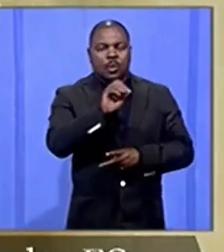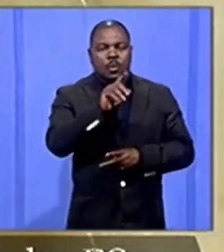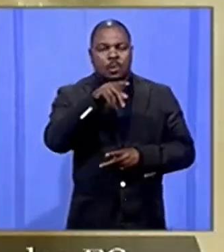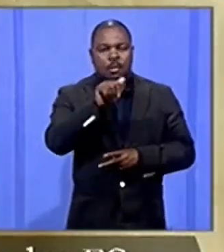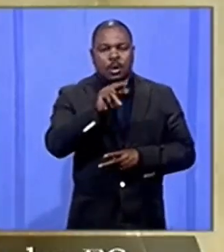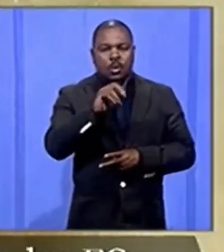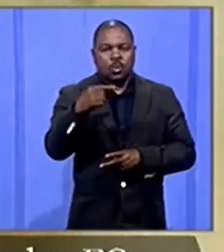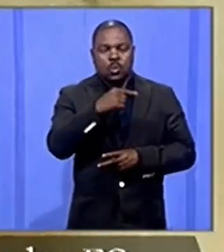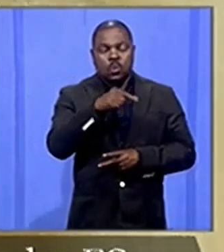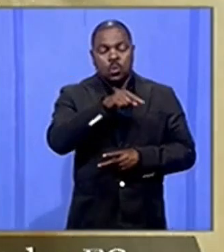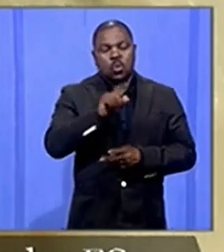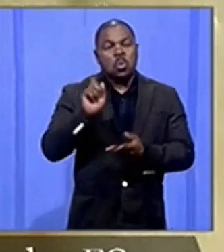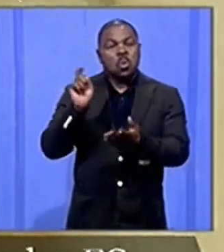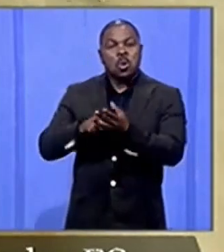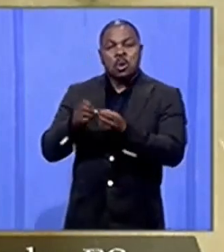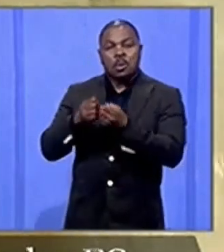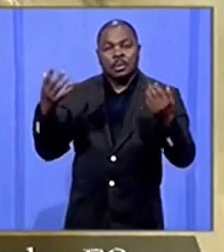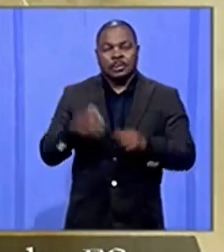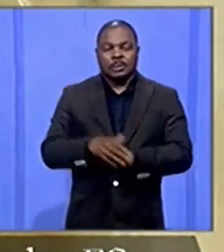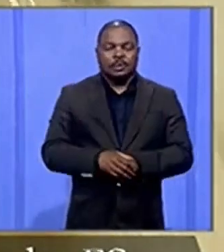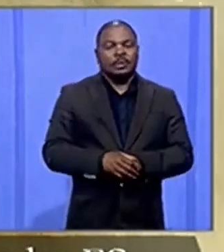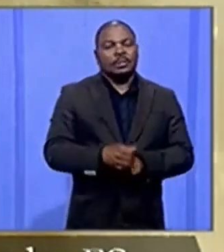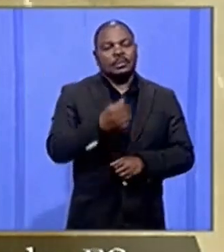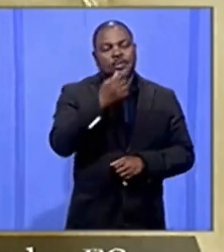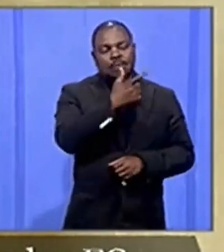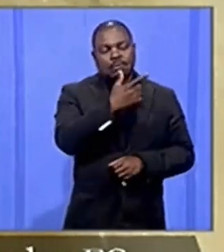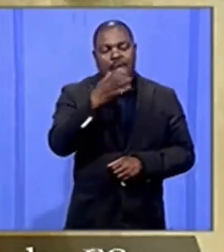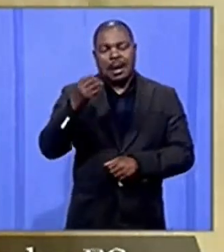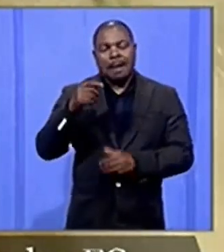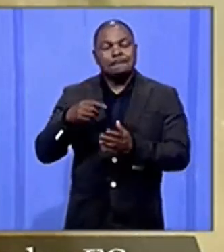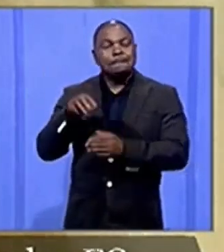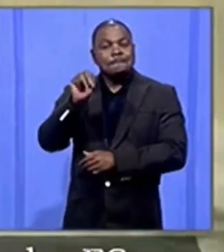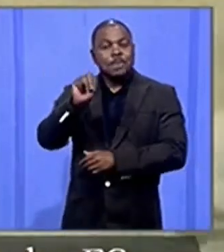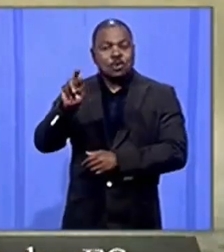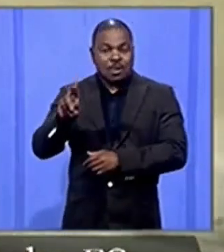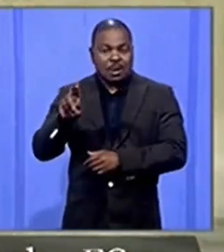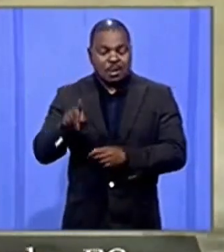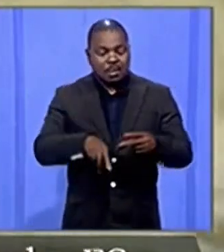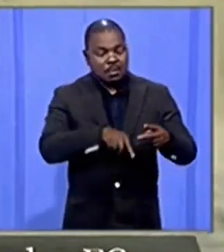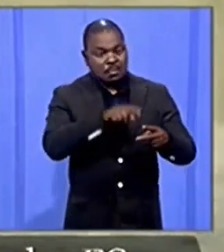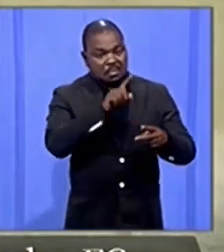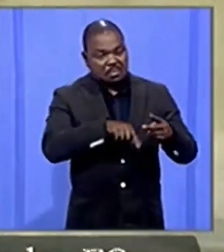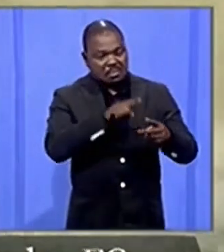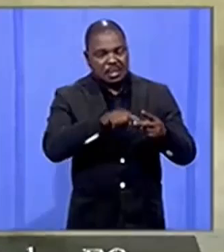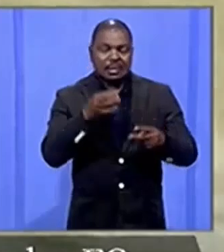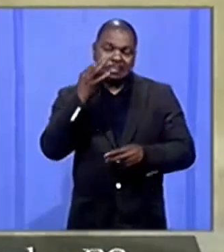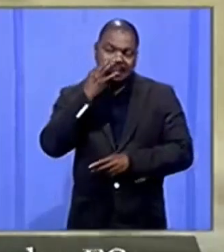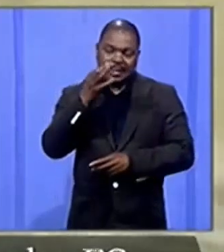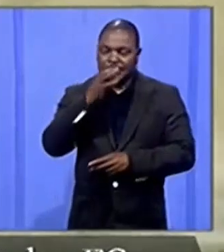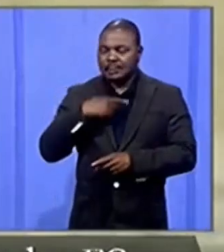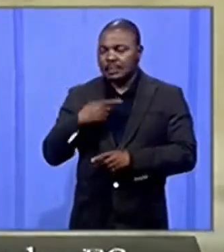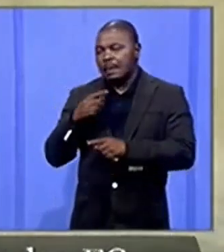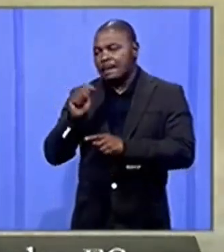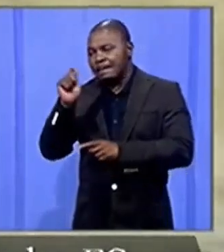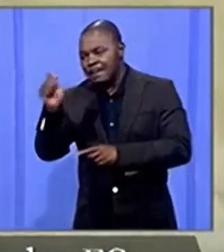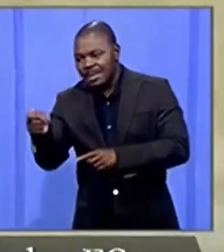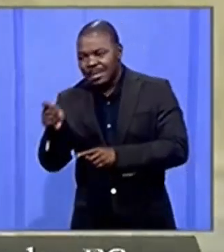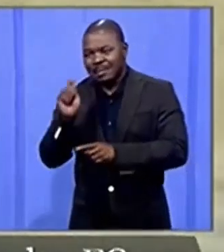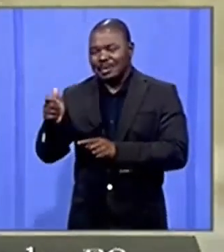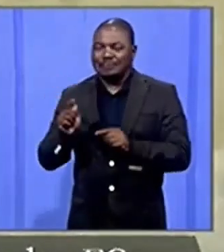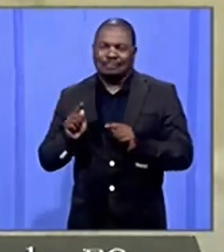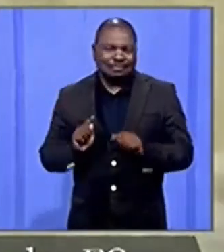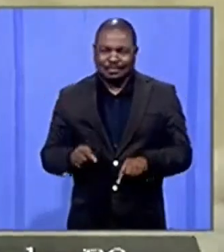na le sekoloto sa diranta di le dimilione di le 700. Bobedi jwa bone bo tlhagisitse gore ga ba kgone go duela sekoloto sa